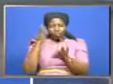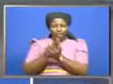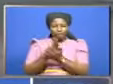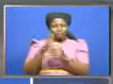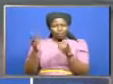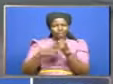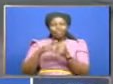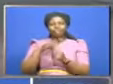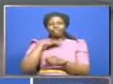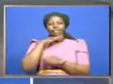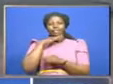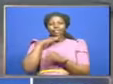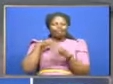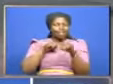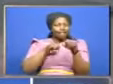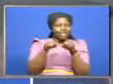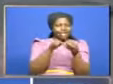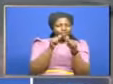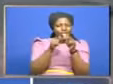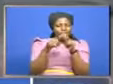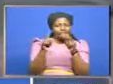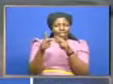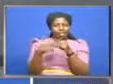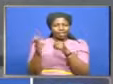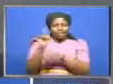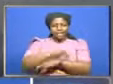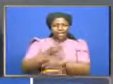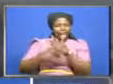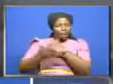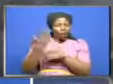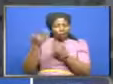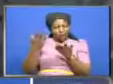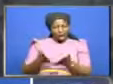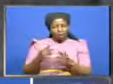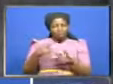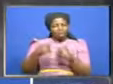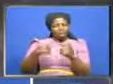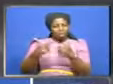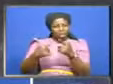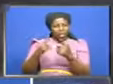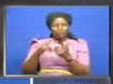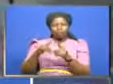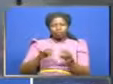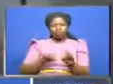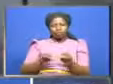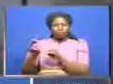that started 3 days ago now appears to be spilling out of Nagorno-Karabakh.